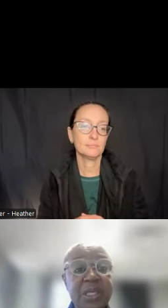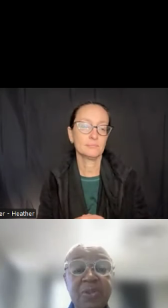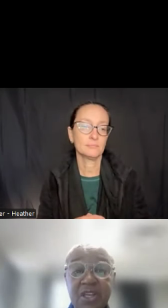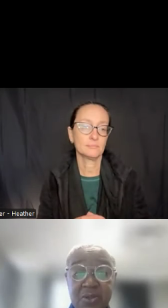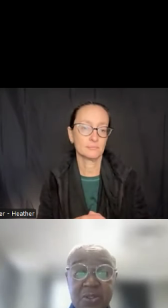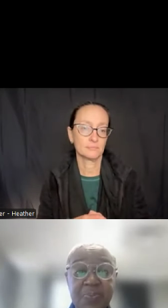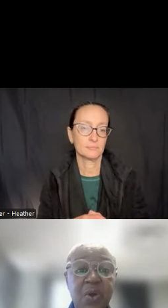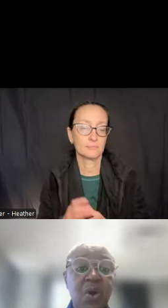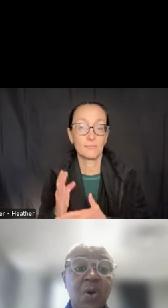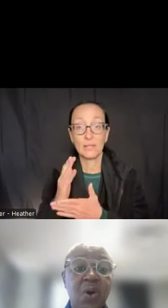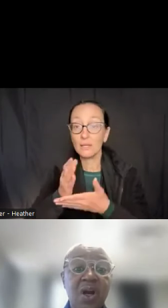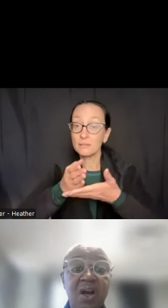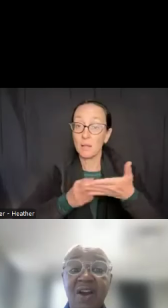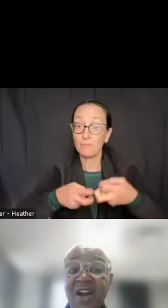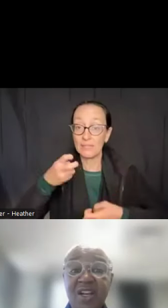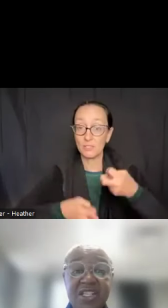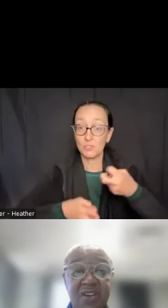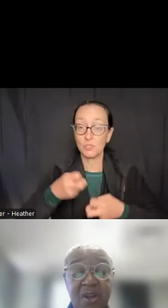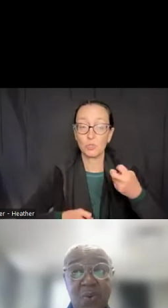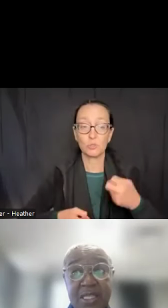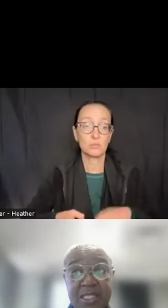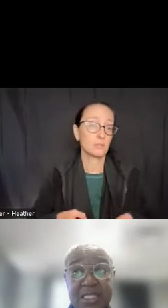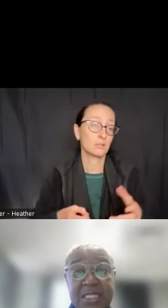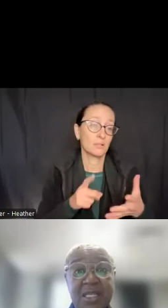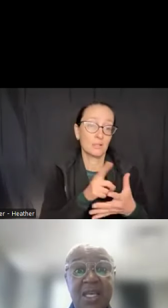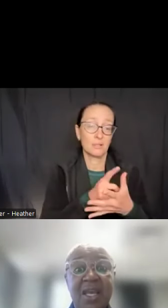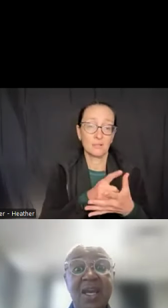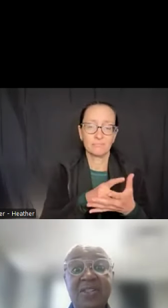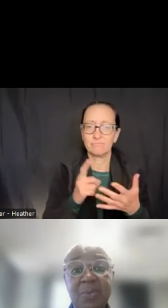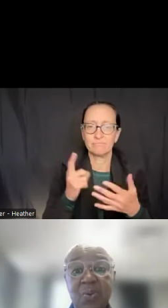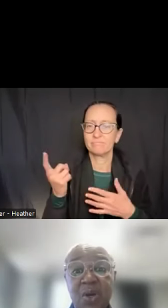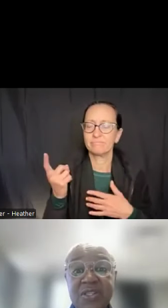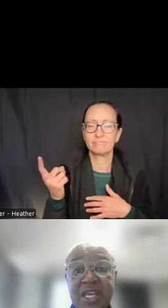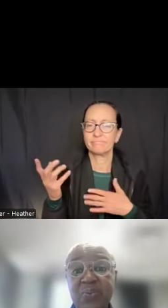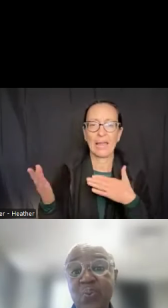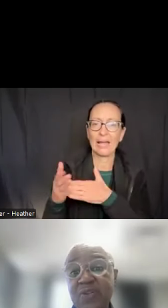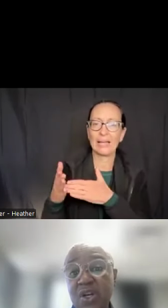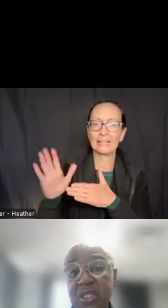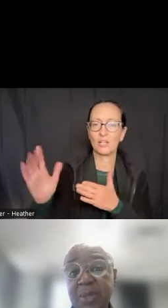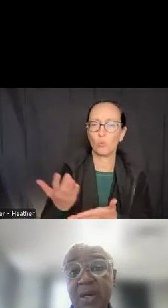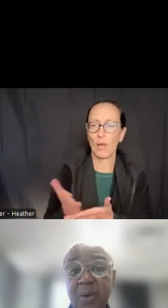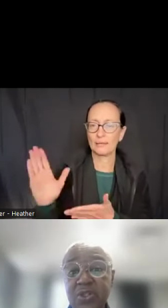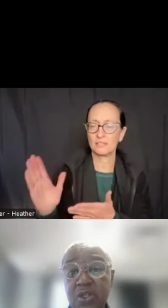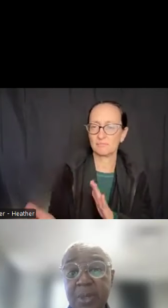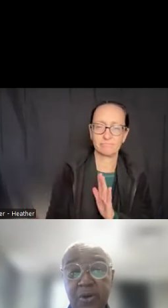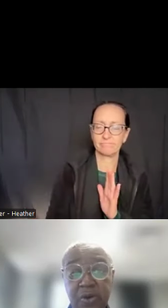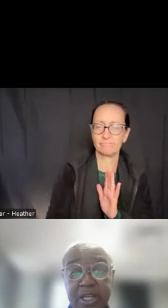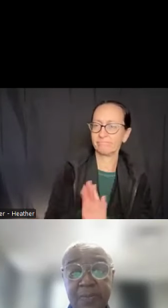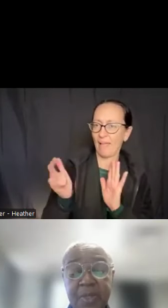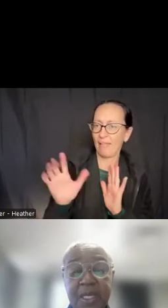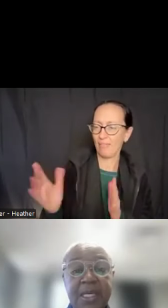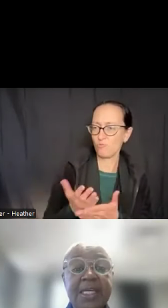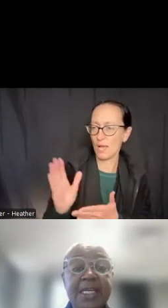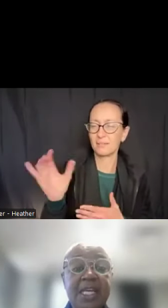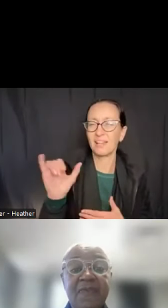So some of the issues, a violation of their rights. Some of the ones that we have talked about, that were talked about